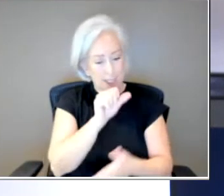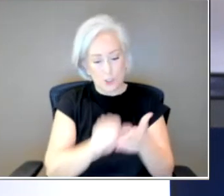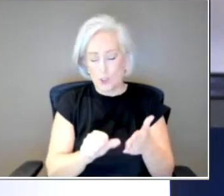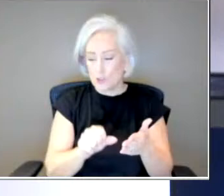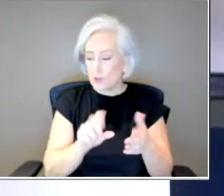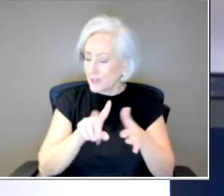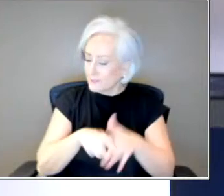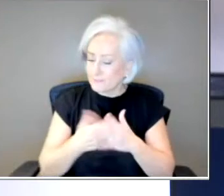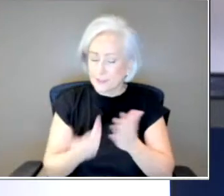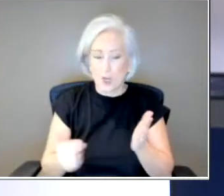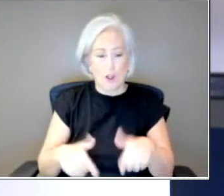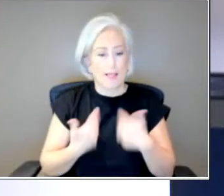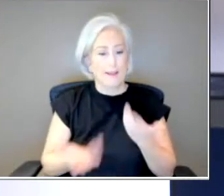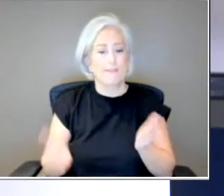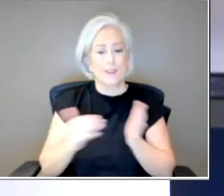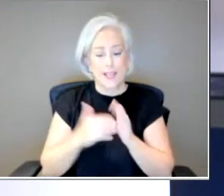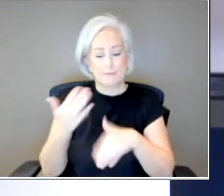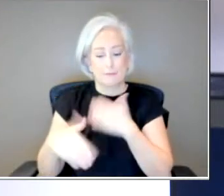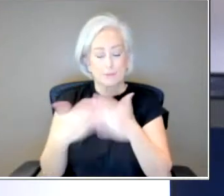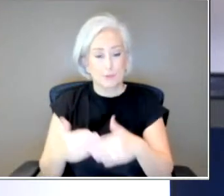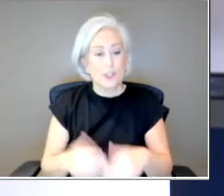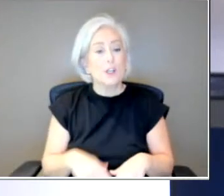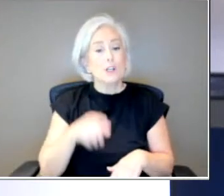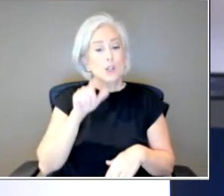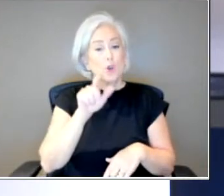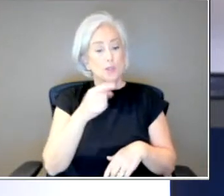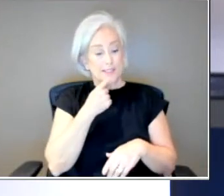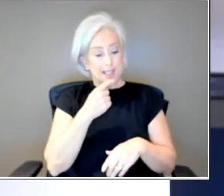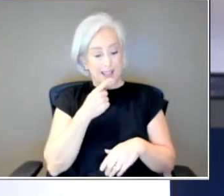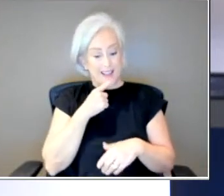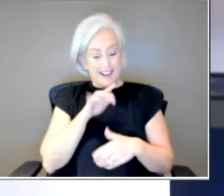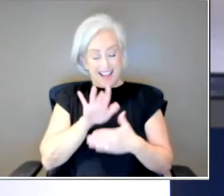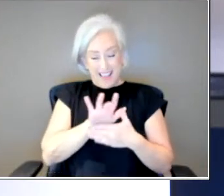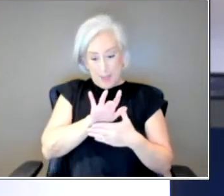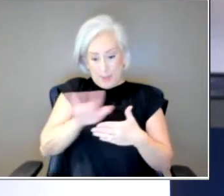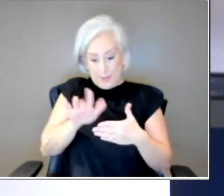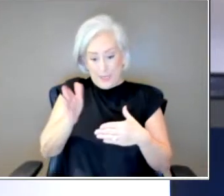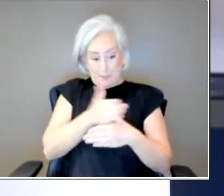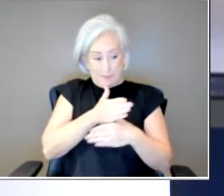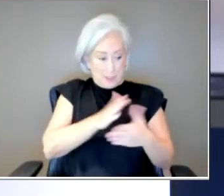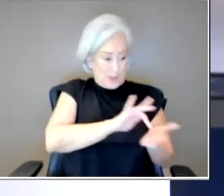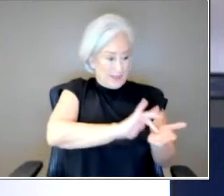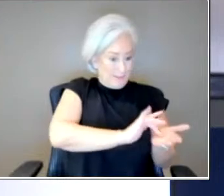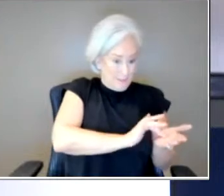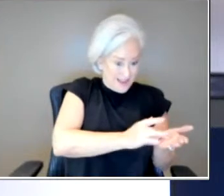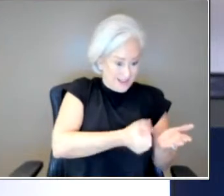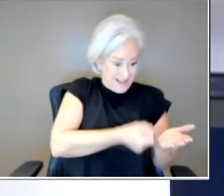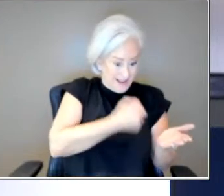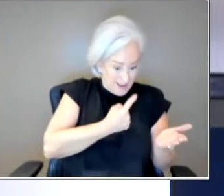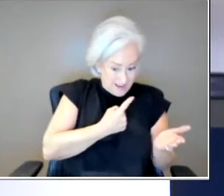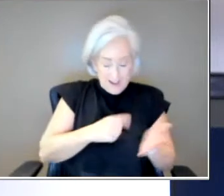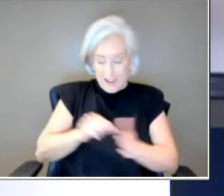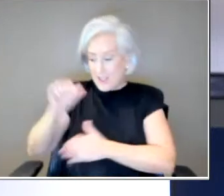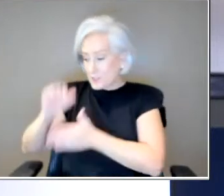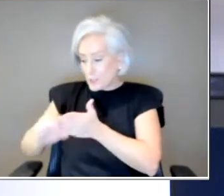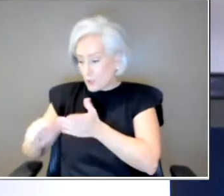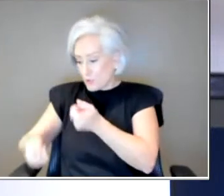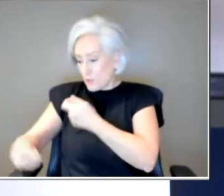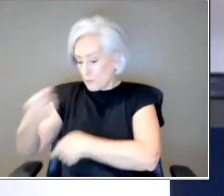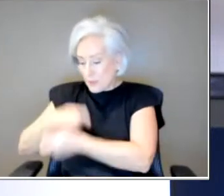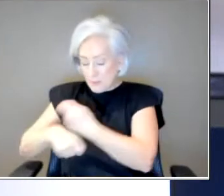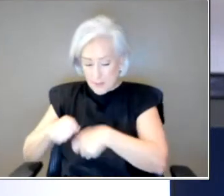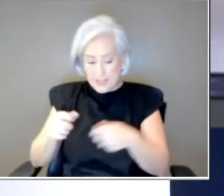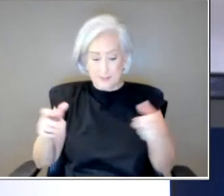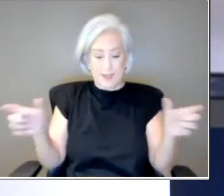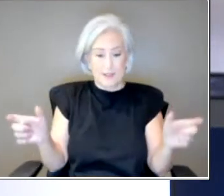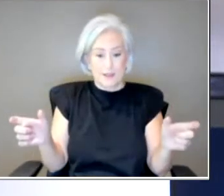gap between painkillers and that total knee replacement. If someone has been using painkillers for knee pain, when should they